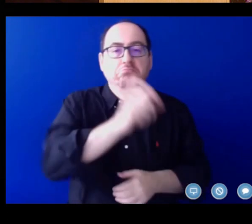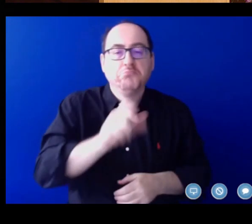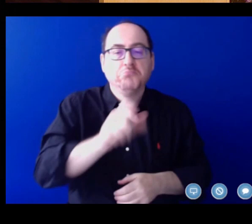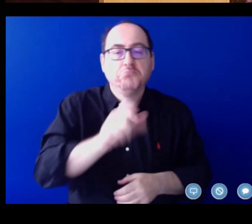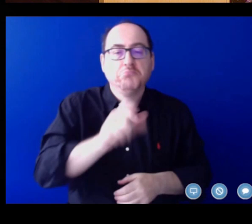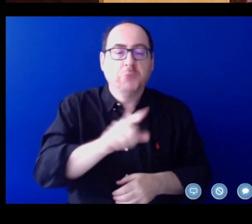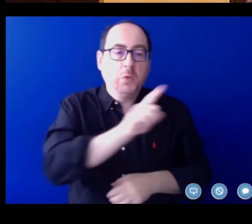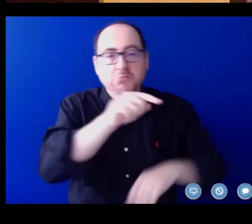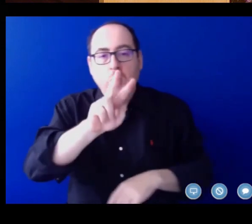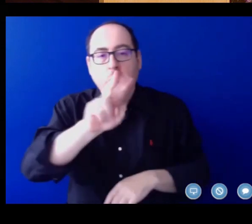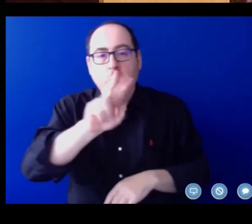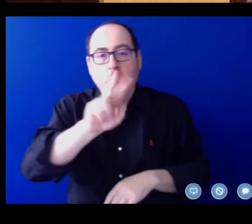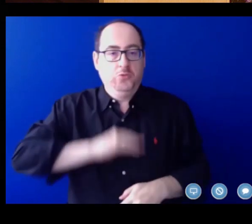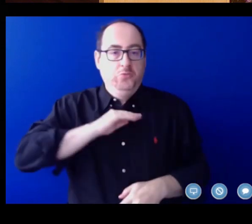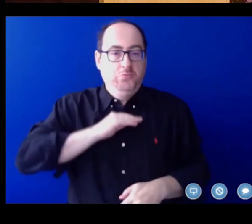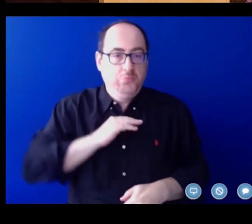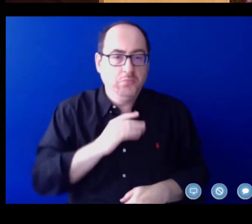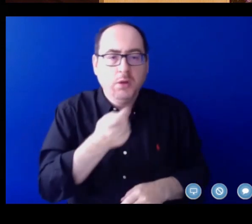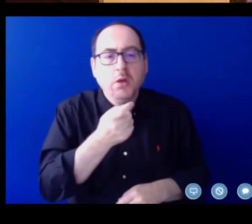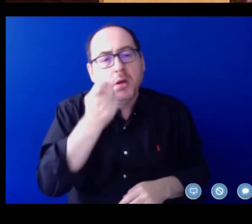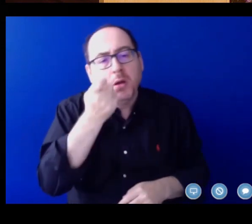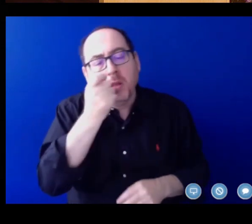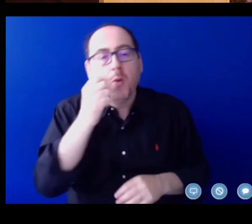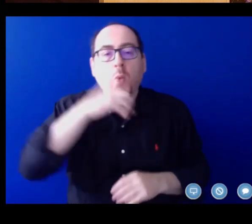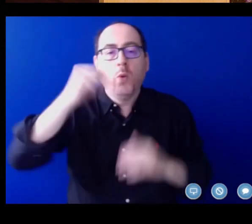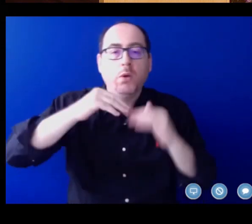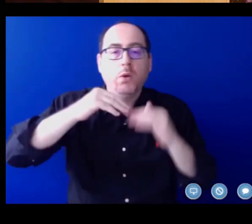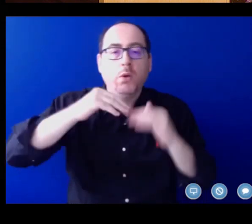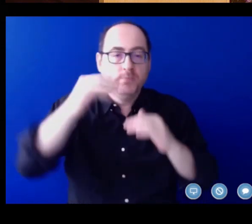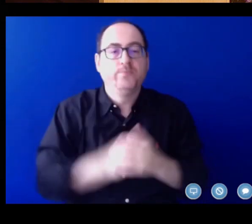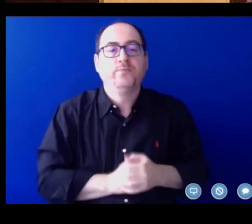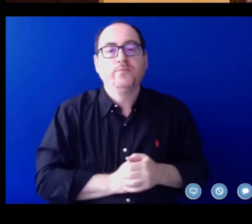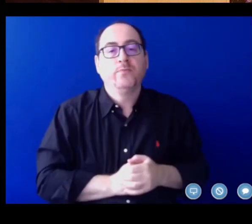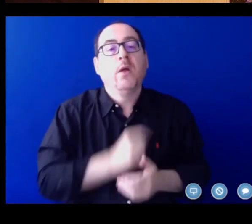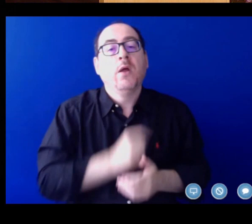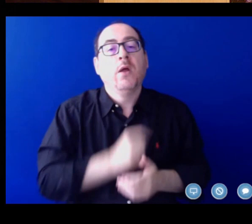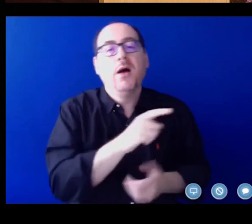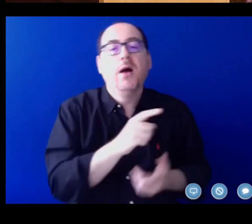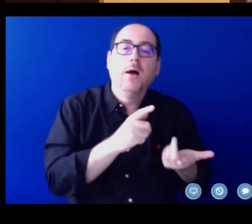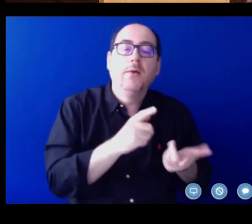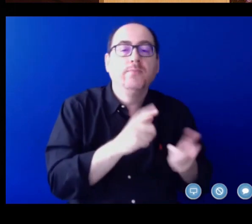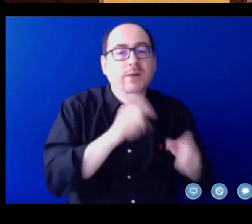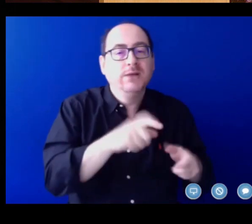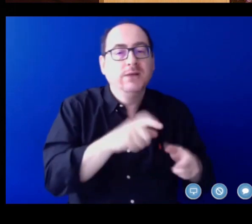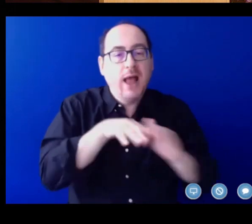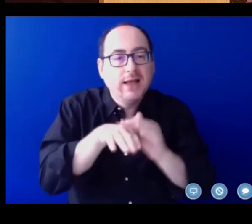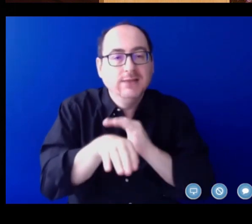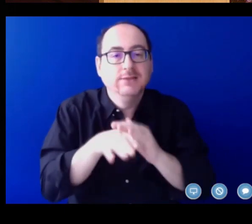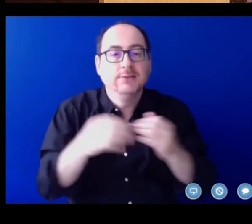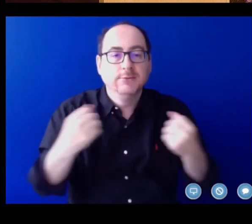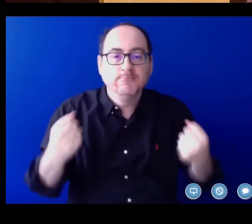social connections and networks, their access and engagement in education, training and employment pathways. And it also supports